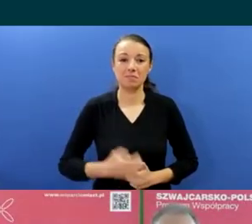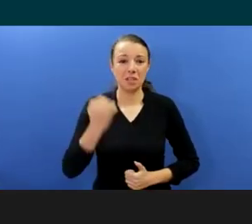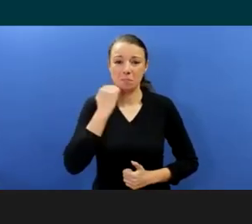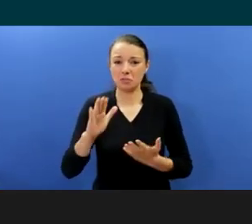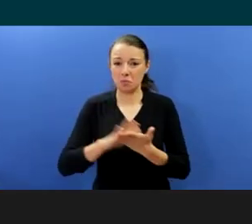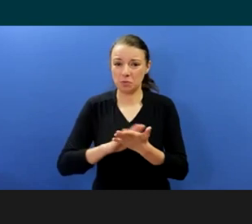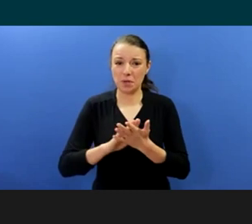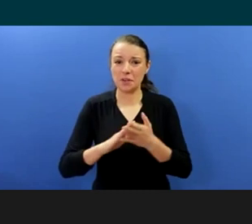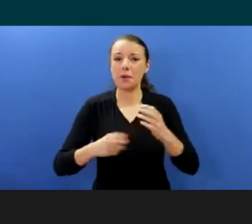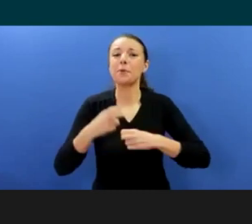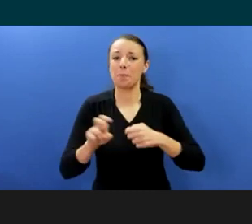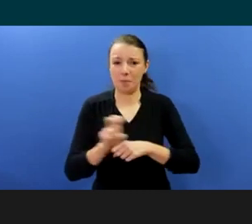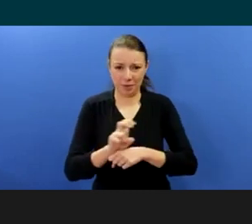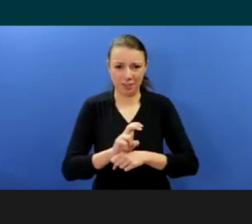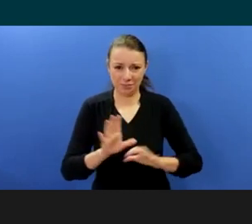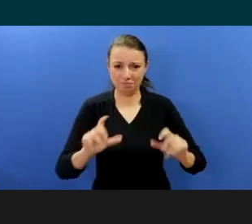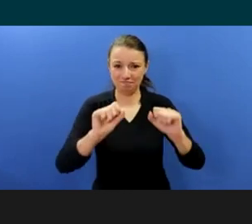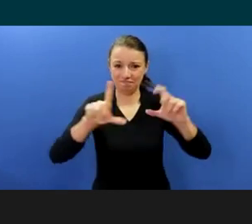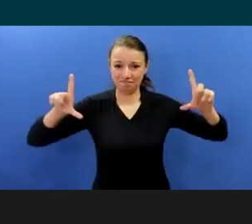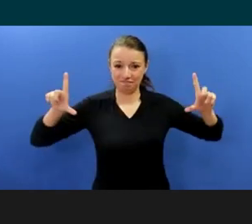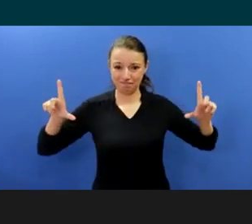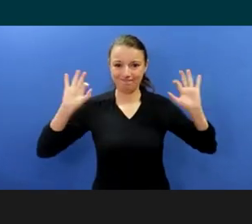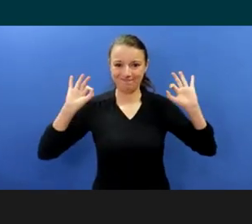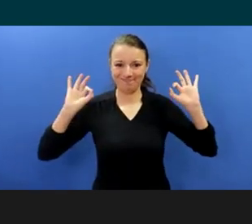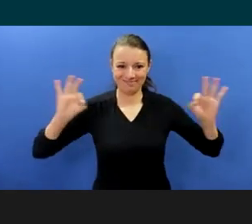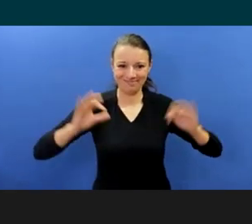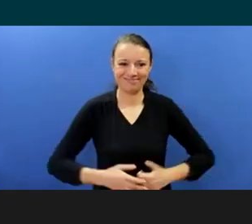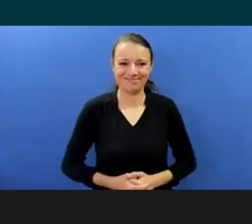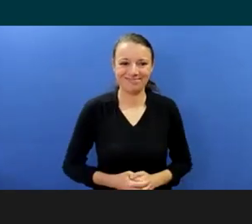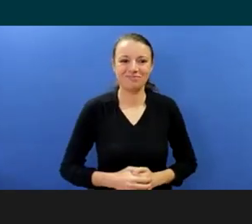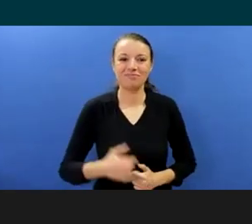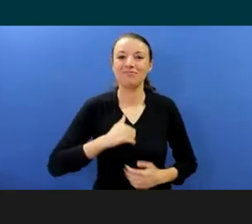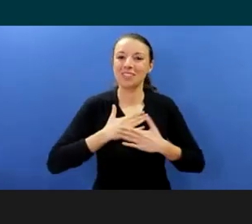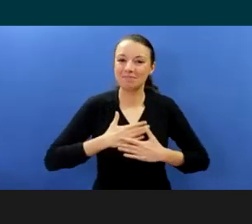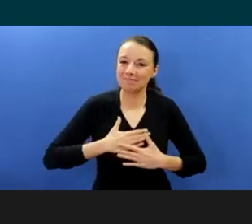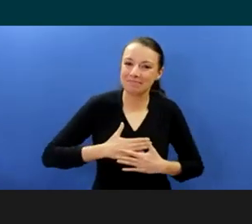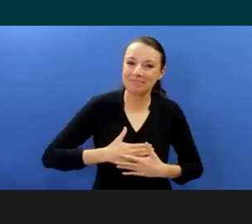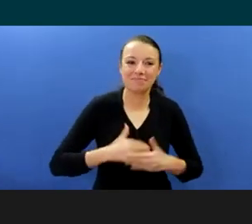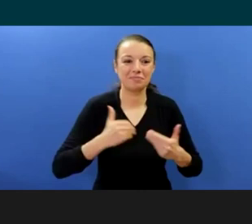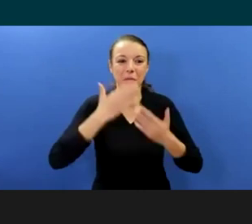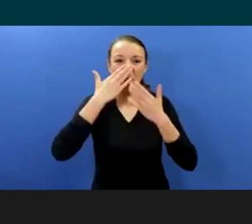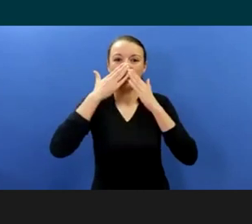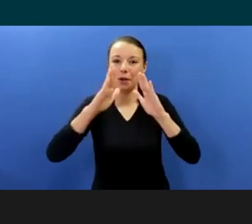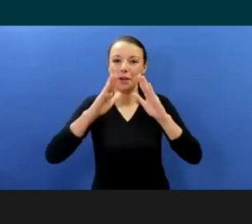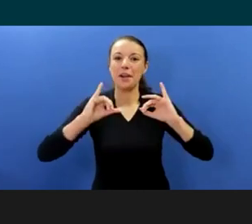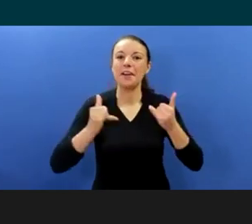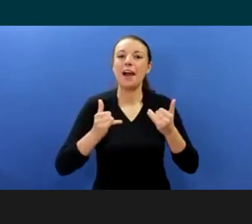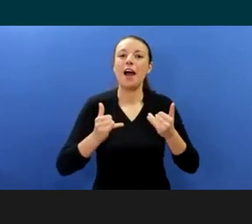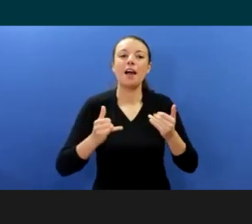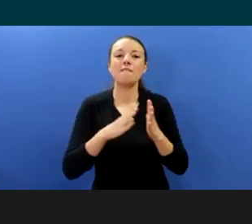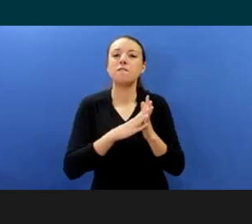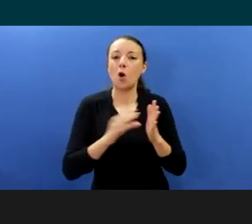Yes, I'm pleased to give you a brief insight into the informal participation processes in the city of